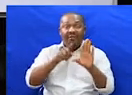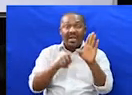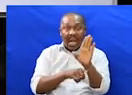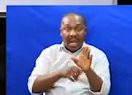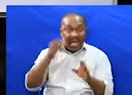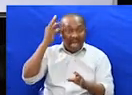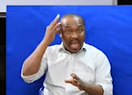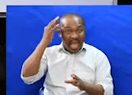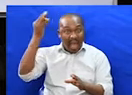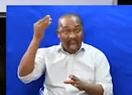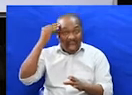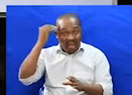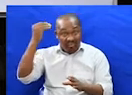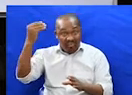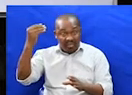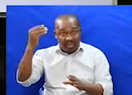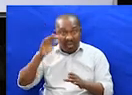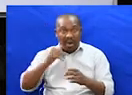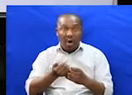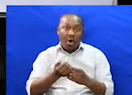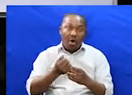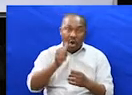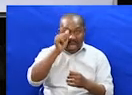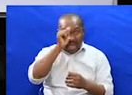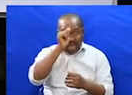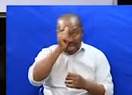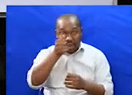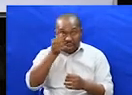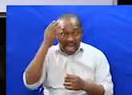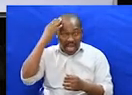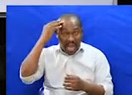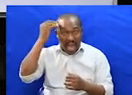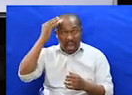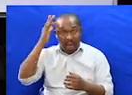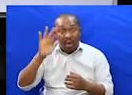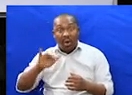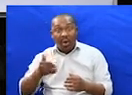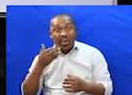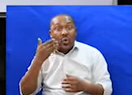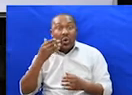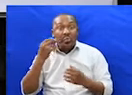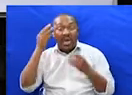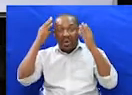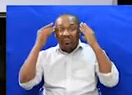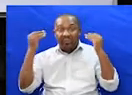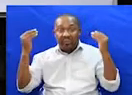hairs, or European hairs, it is due to the arrangement. There is a